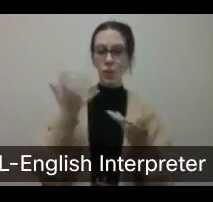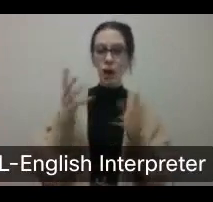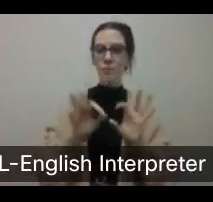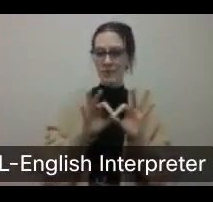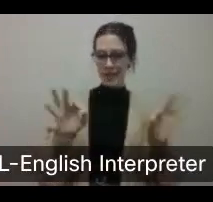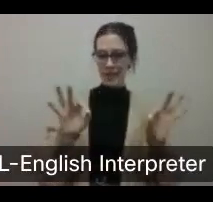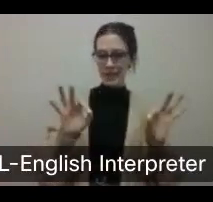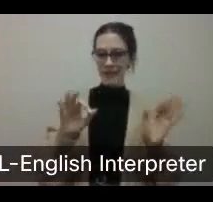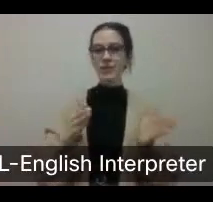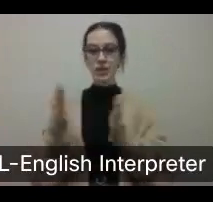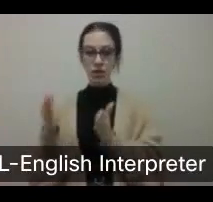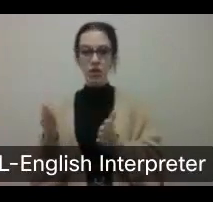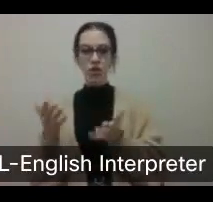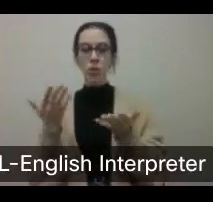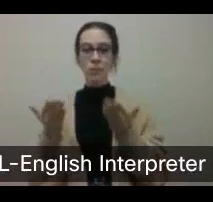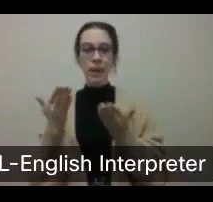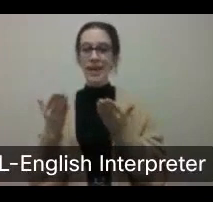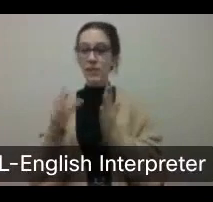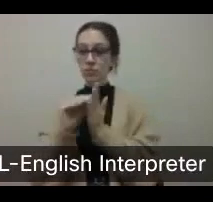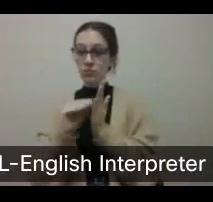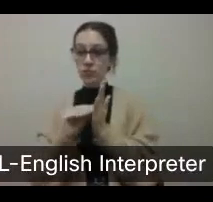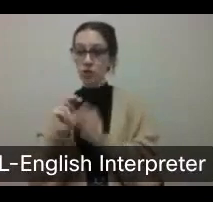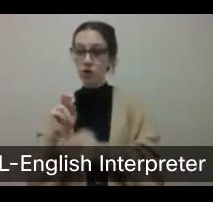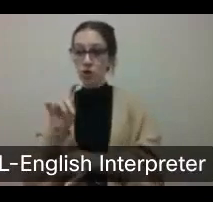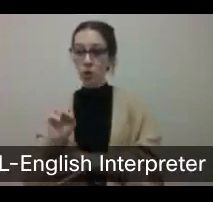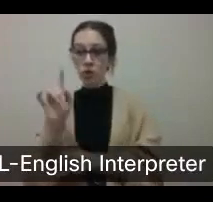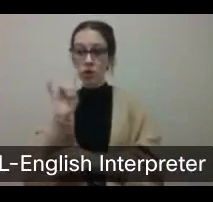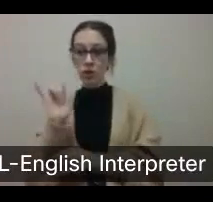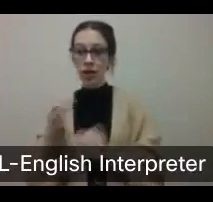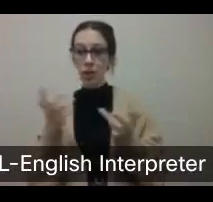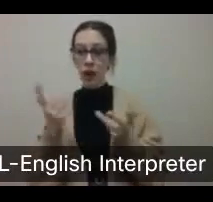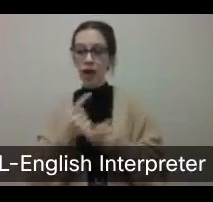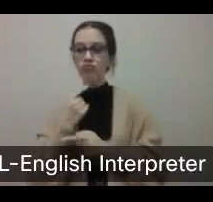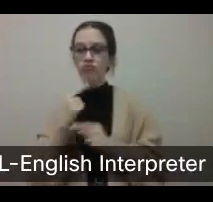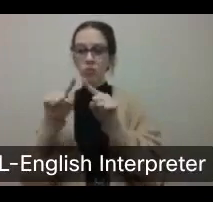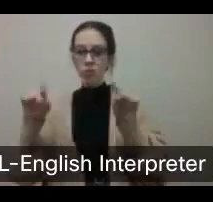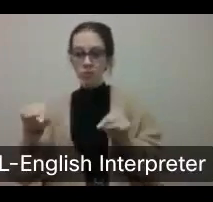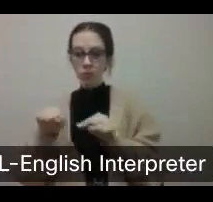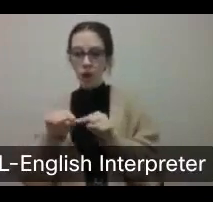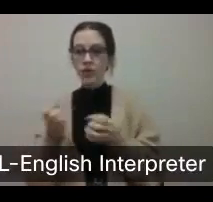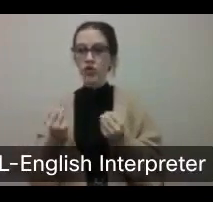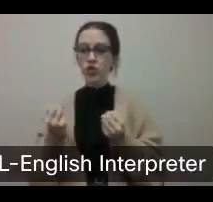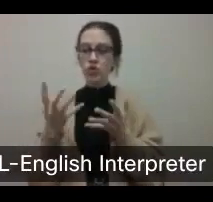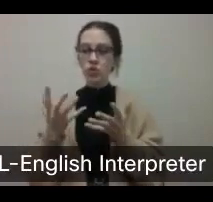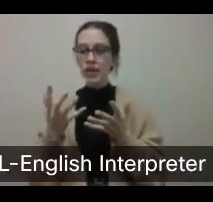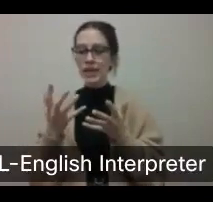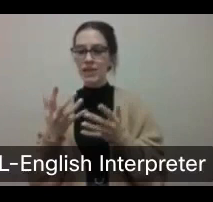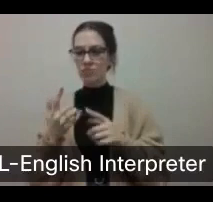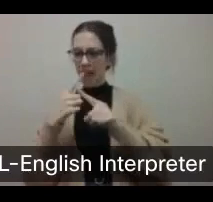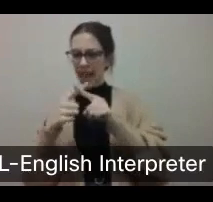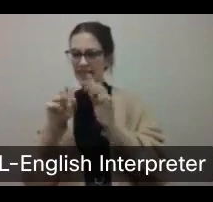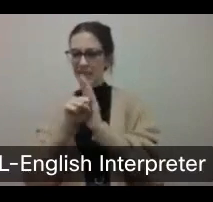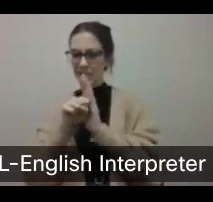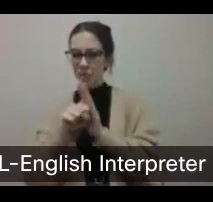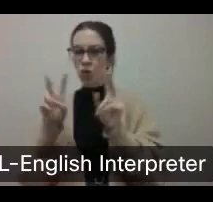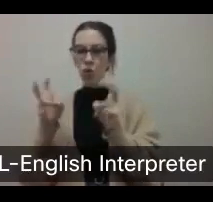of papers, and then the source there. So you can see we've gotten the main ideas from that excerpt from this original text.